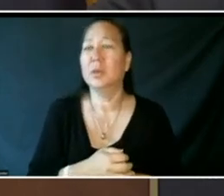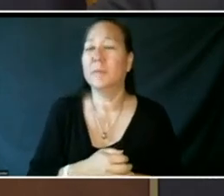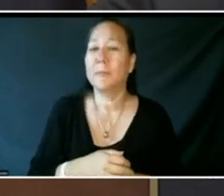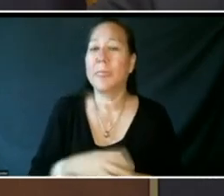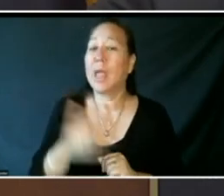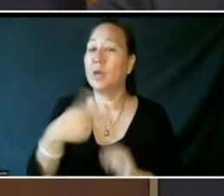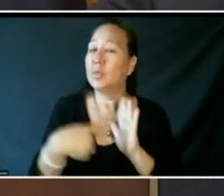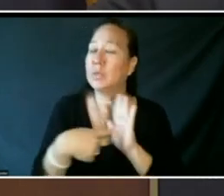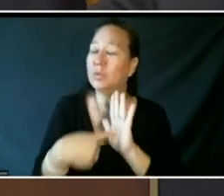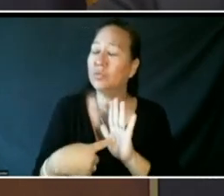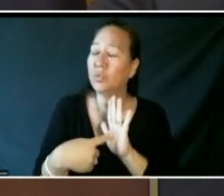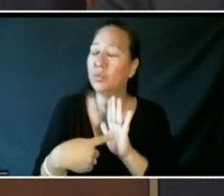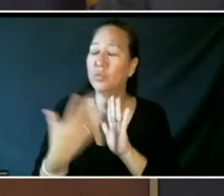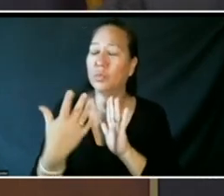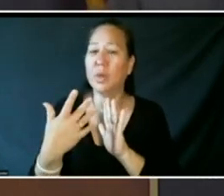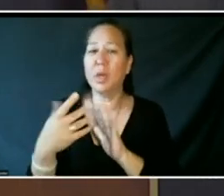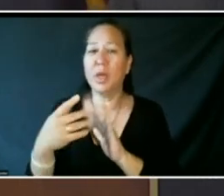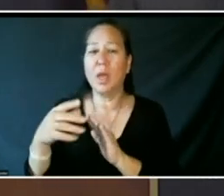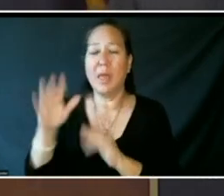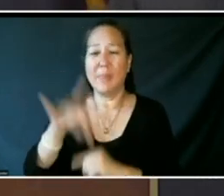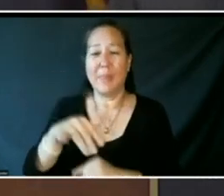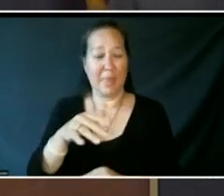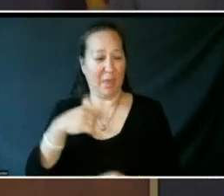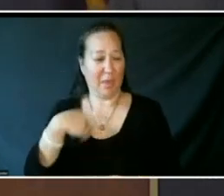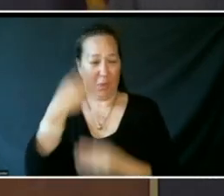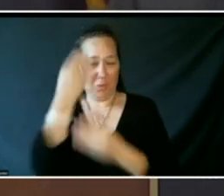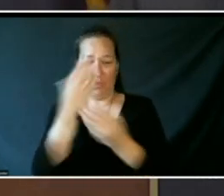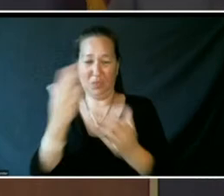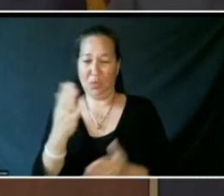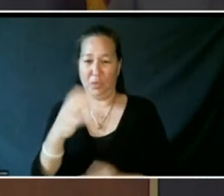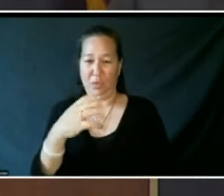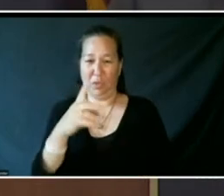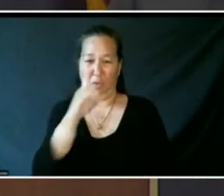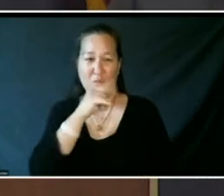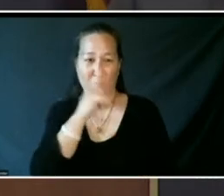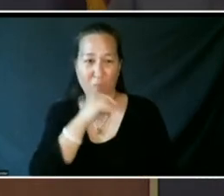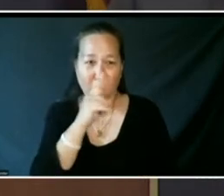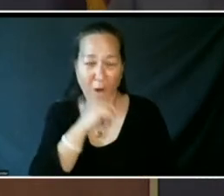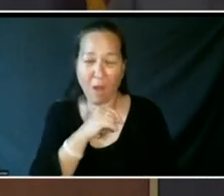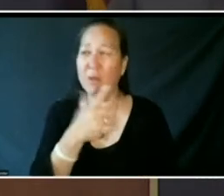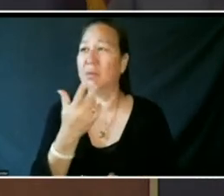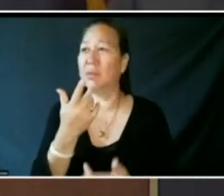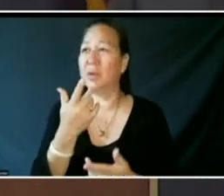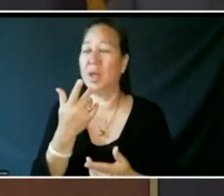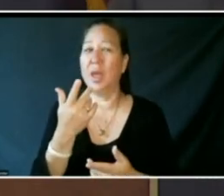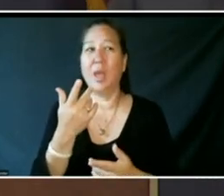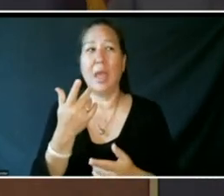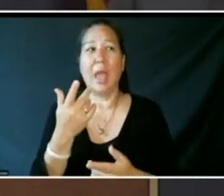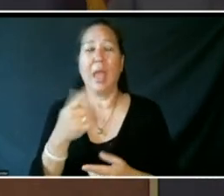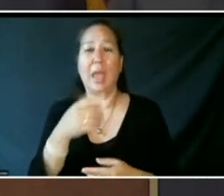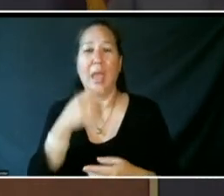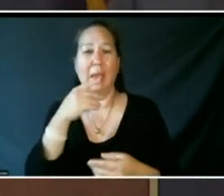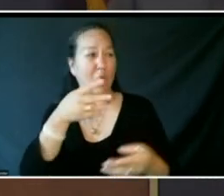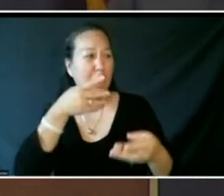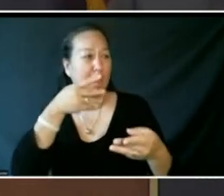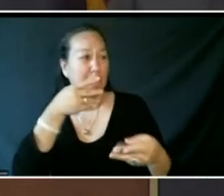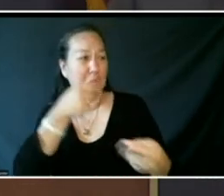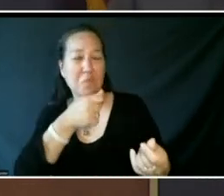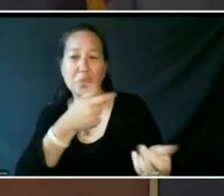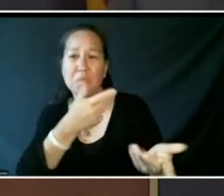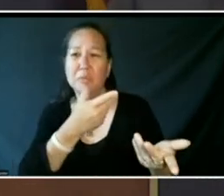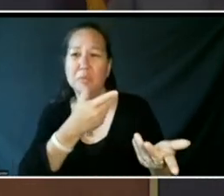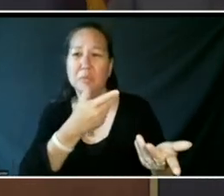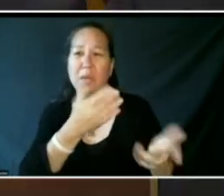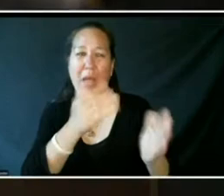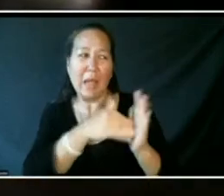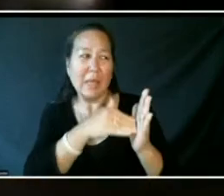former president's claims of fraud and the false allegations he made against state and local officials as a call to action.